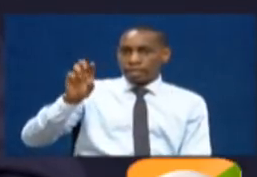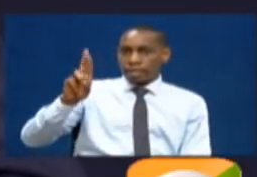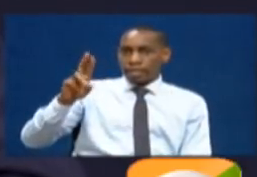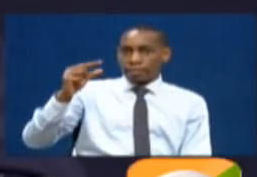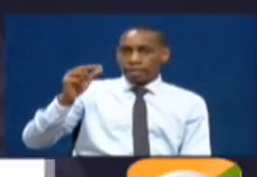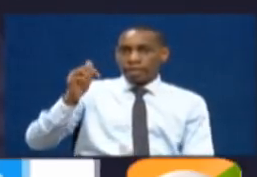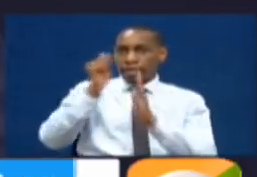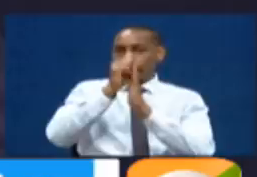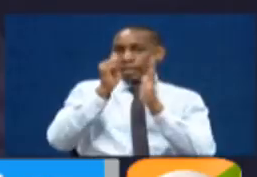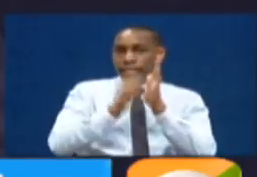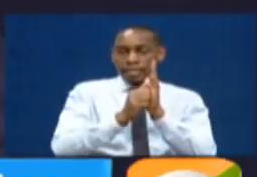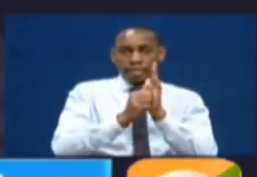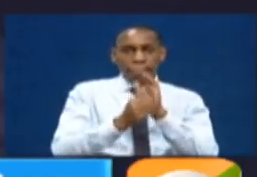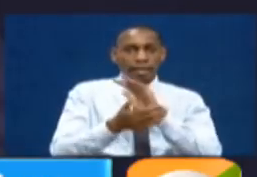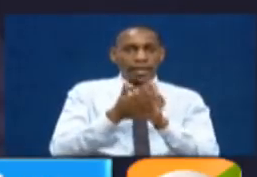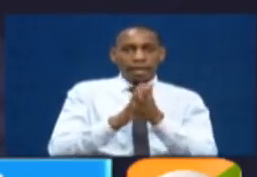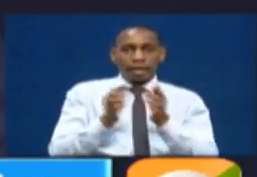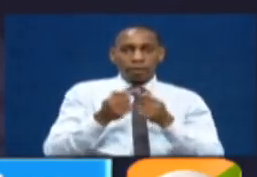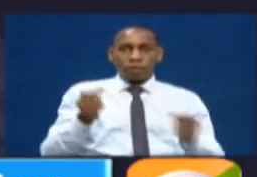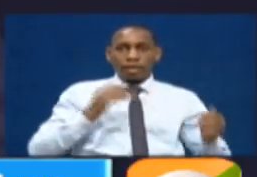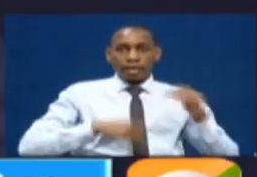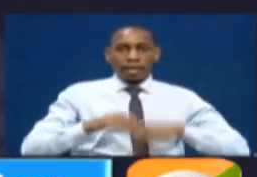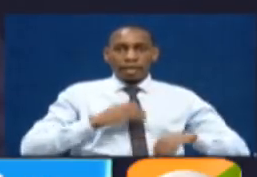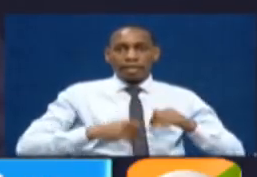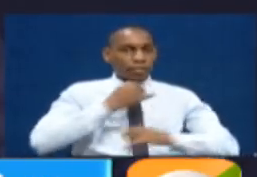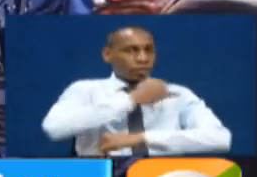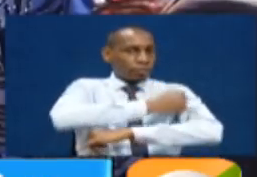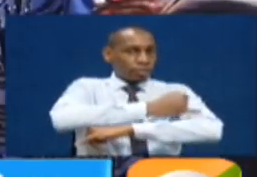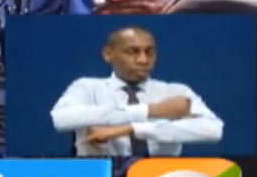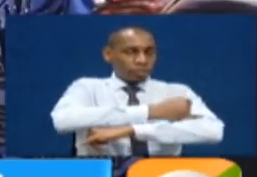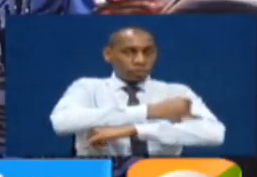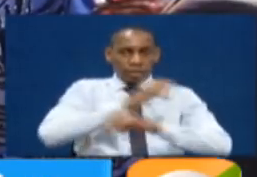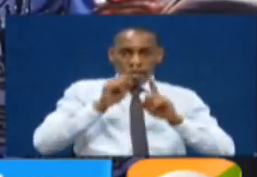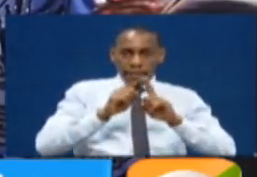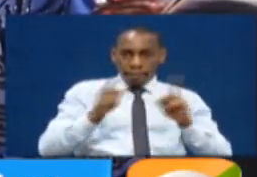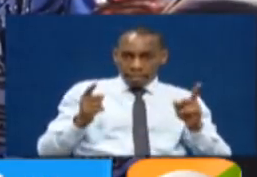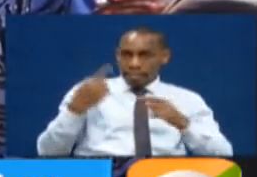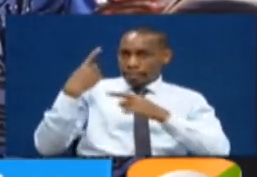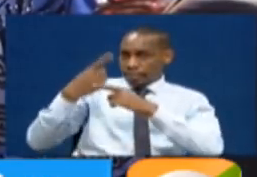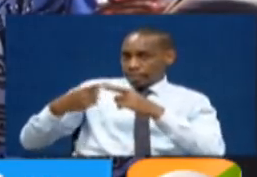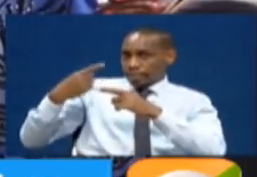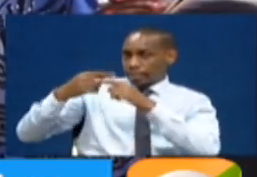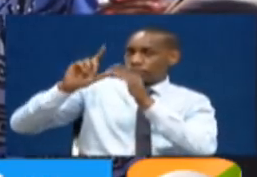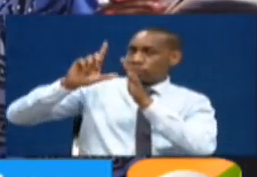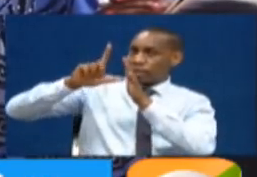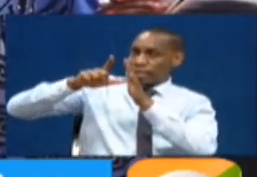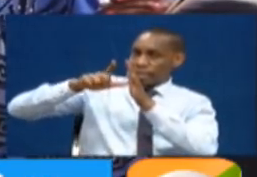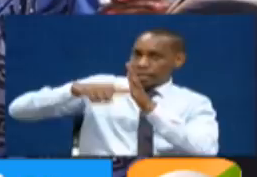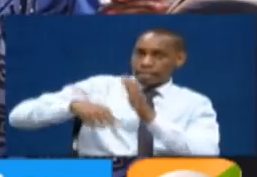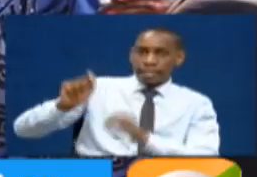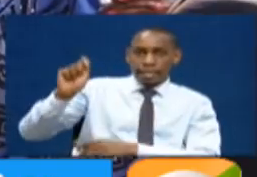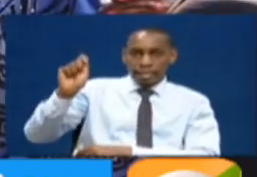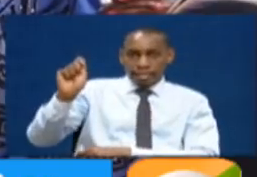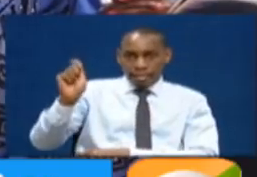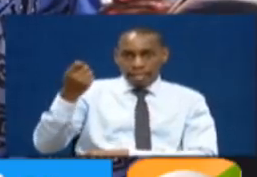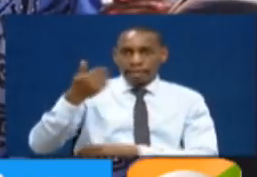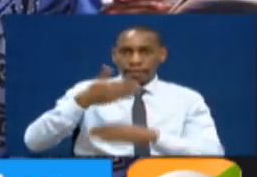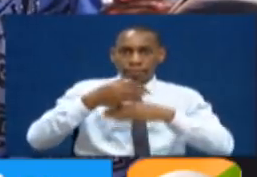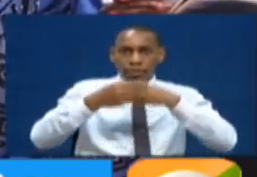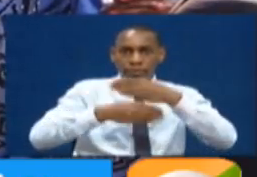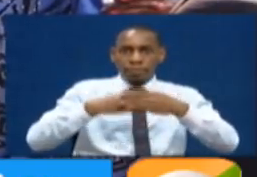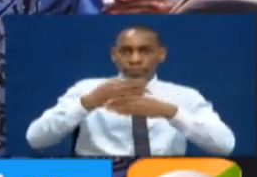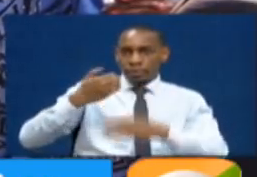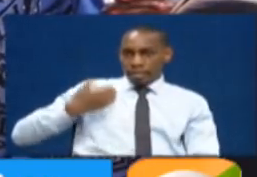agenda, there was no anti-corruption institution. But over the years, Kenya has now built the Ethics